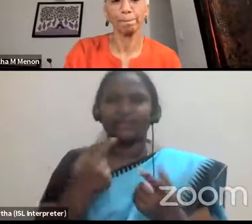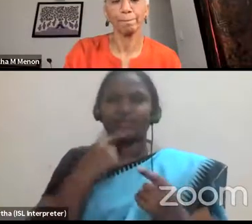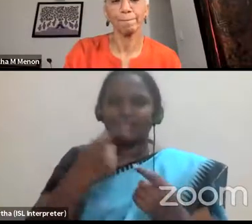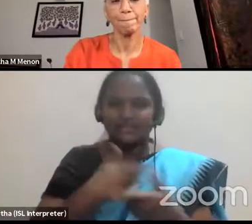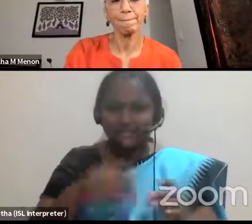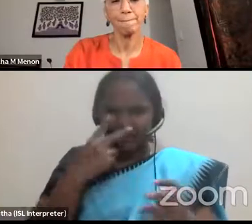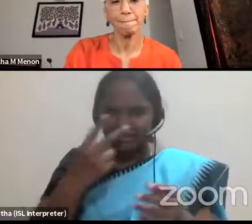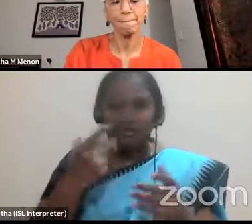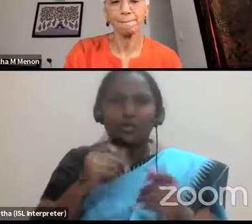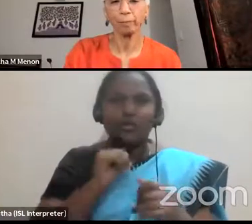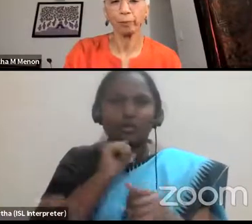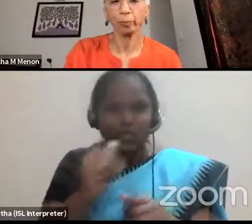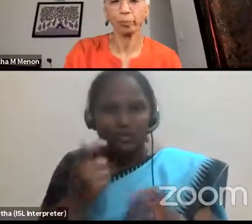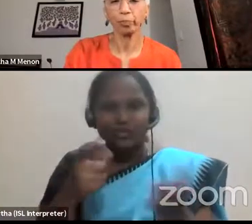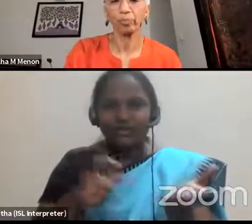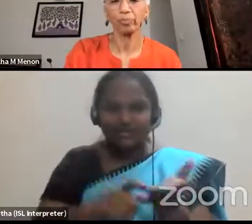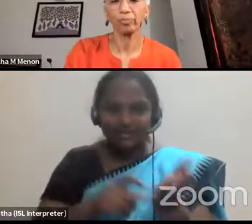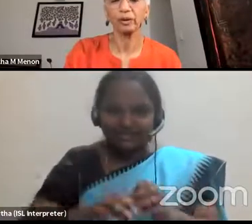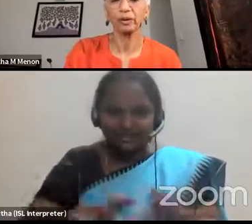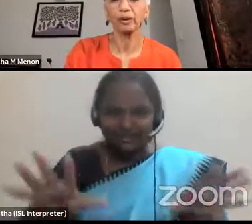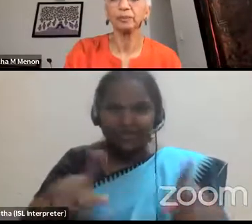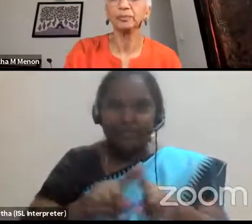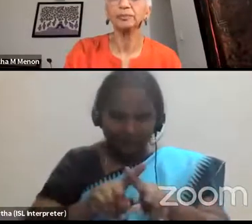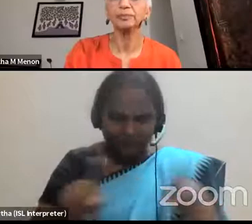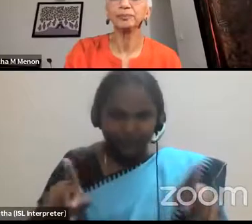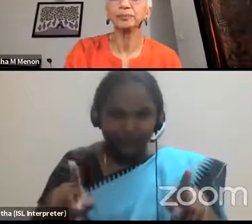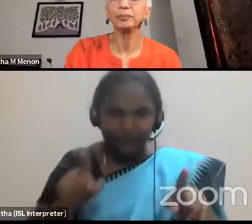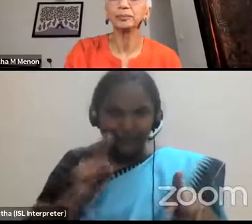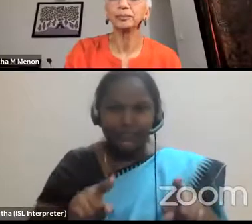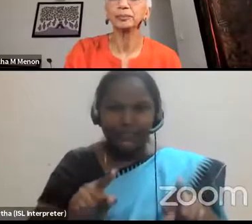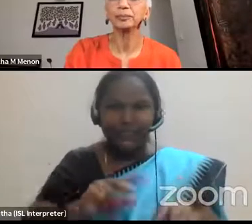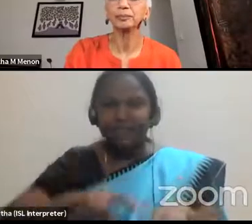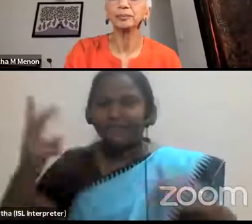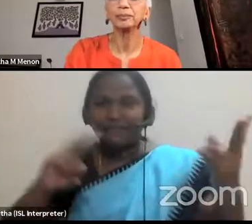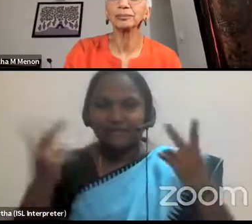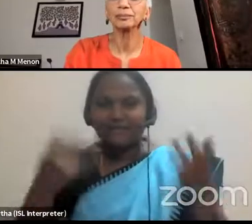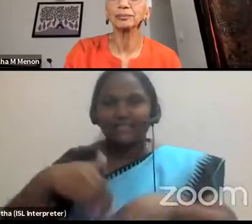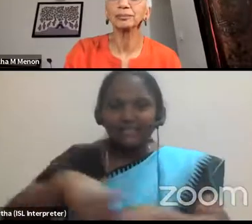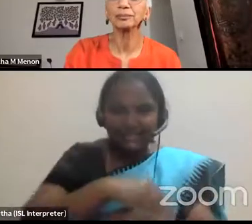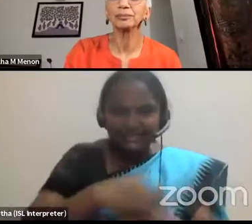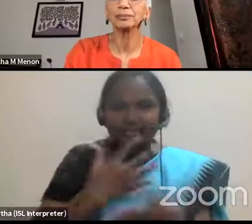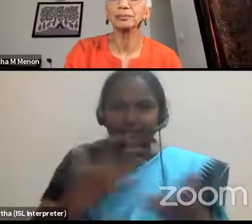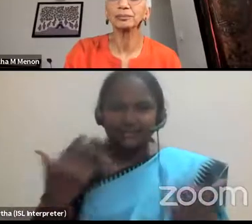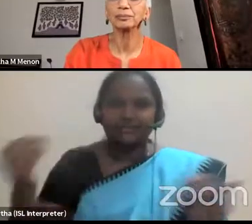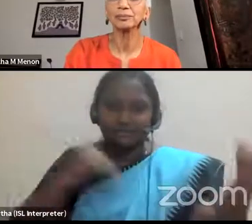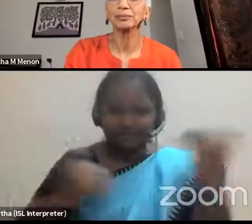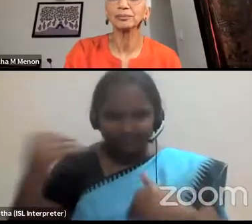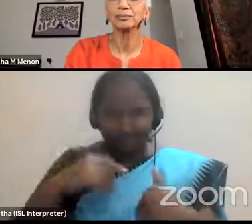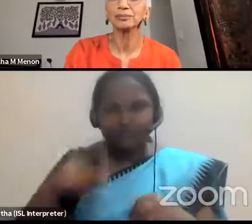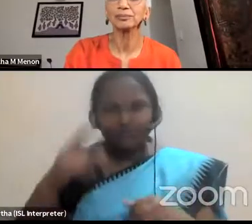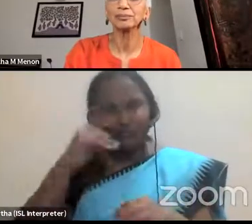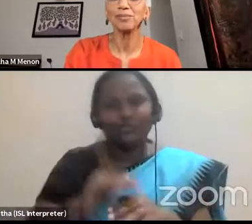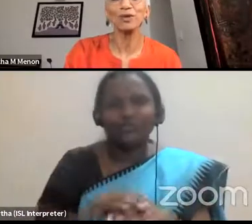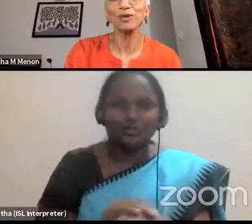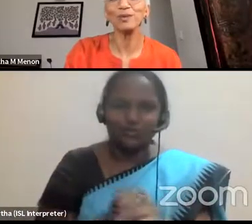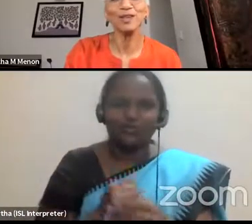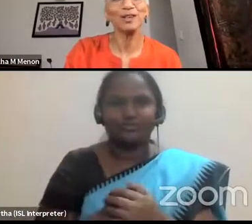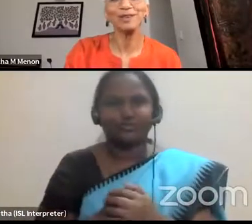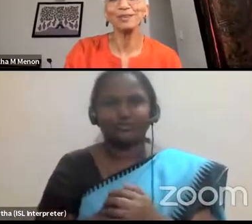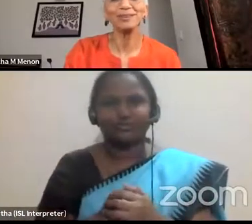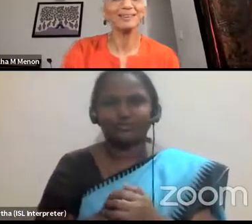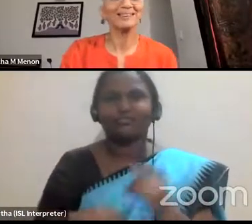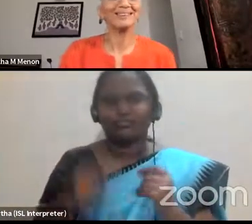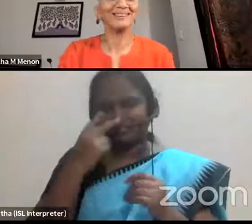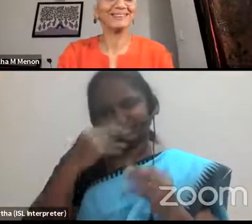you're going to see not digital personas, but various other ingenious things coming up in store. Absolutely. We